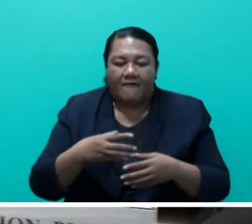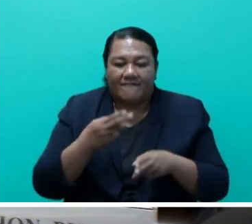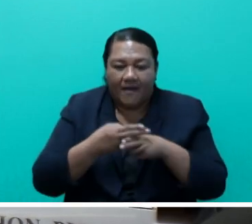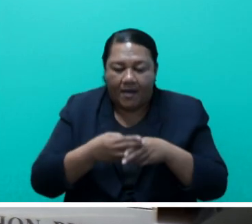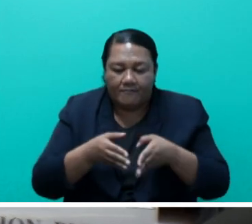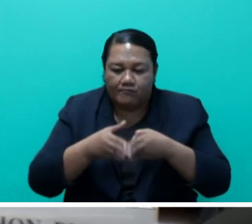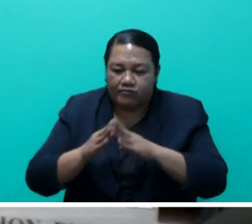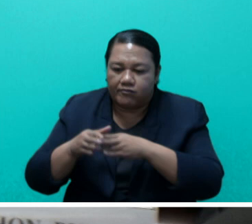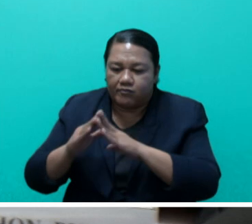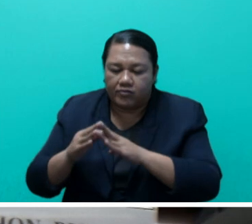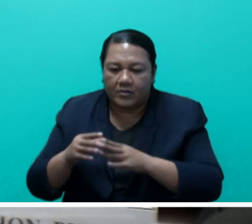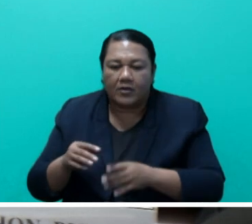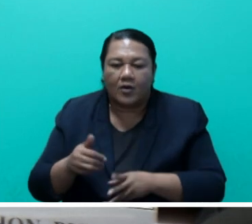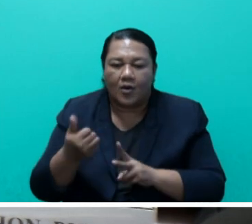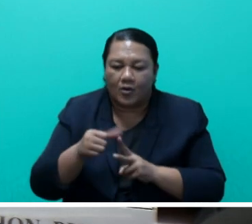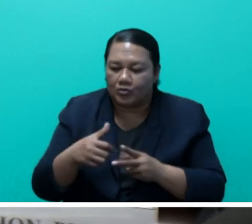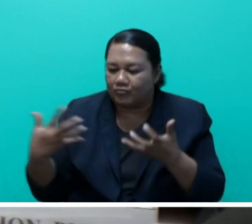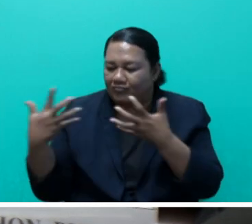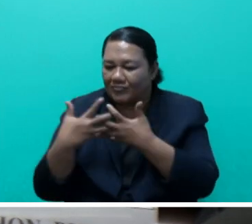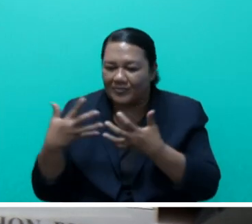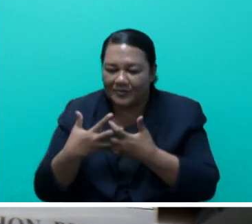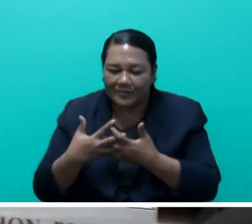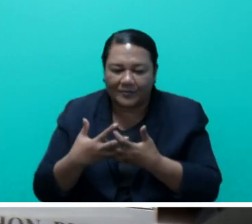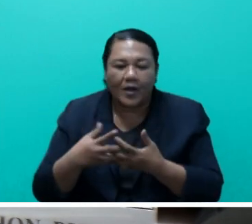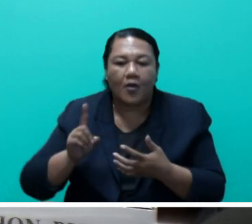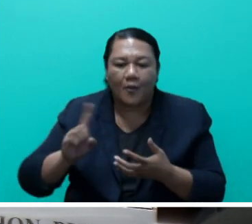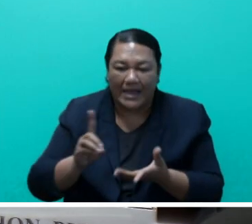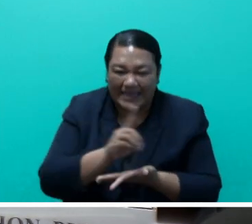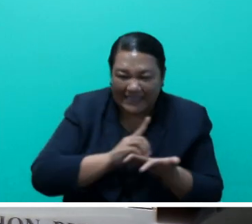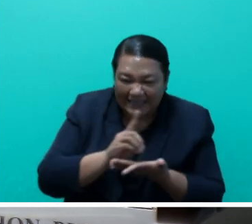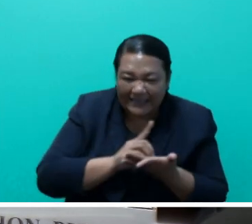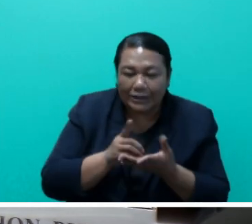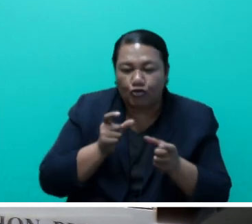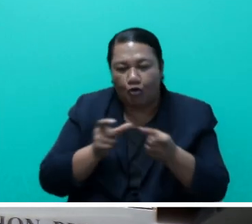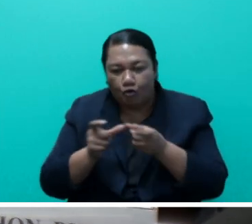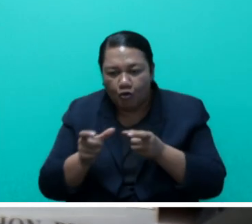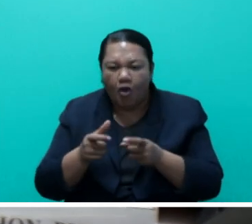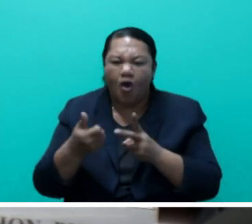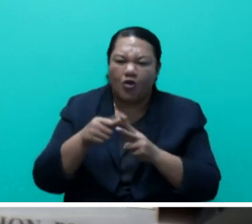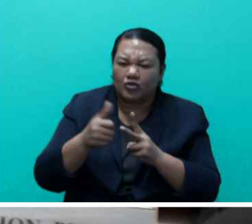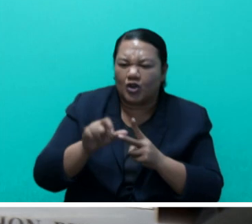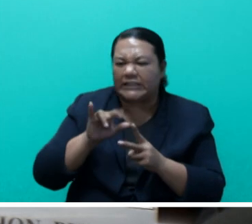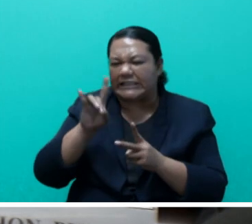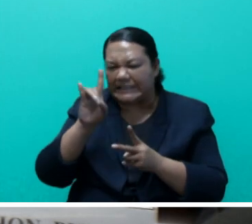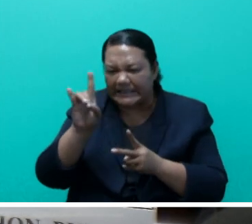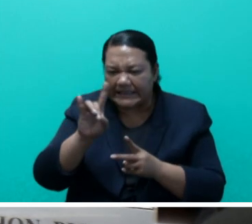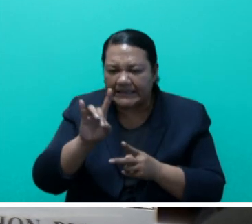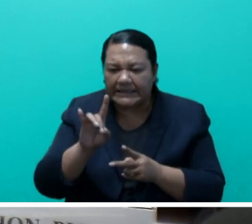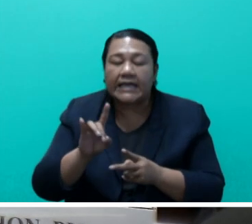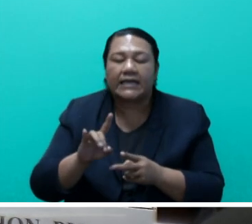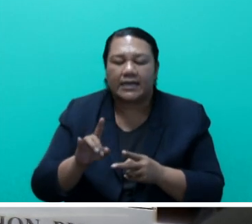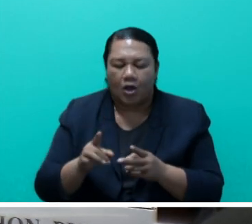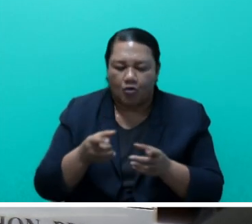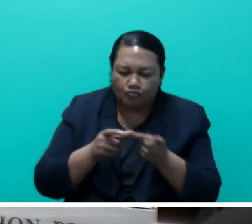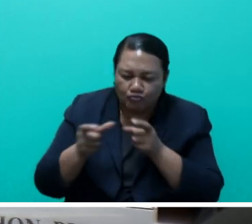application, disease control, weed management, and integrated approaches combining traditional knowledge with